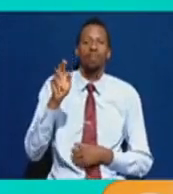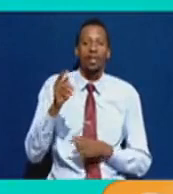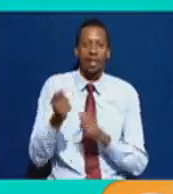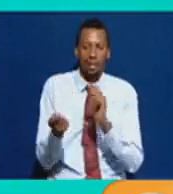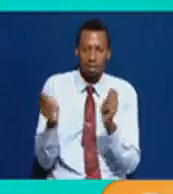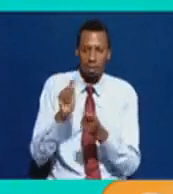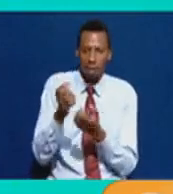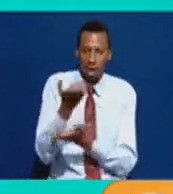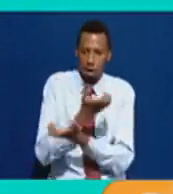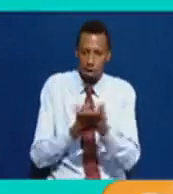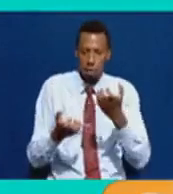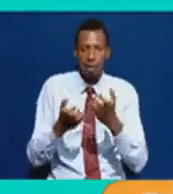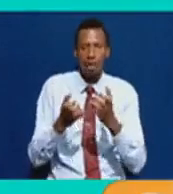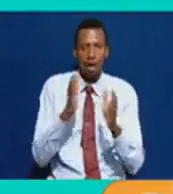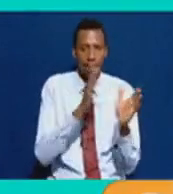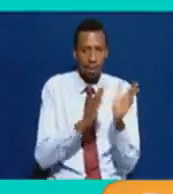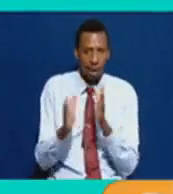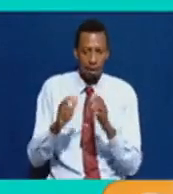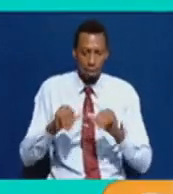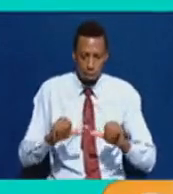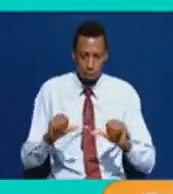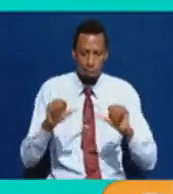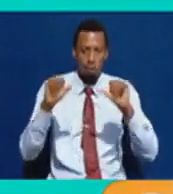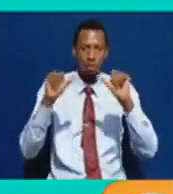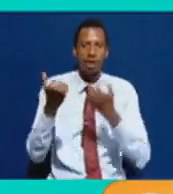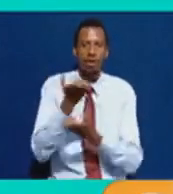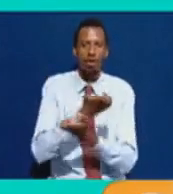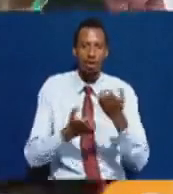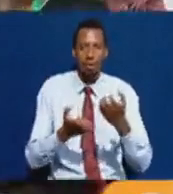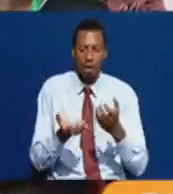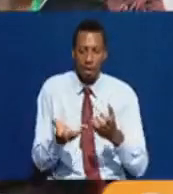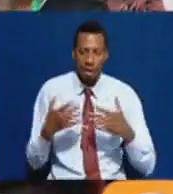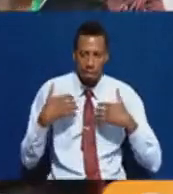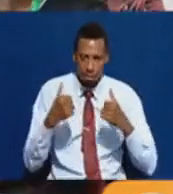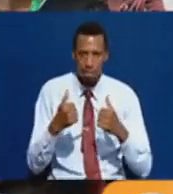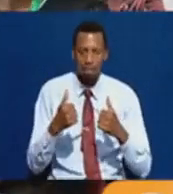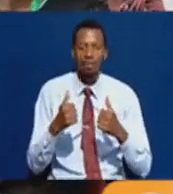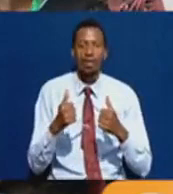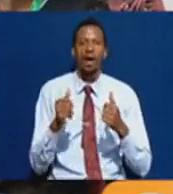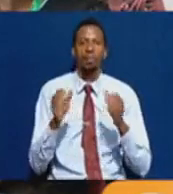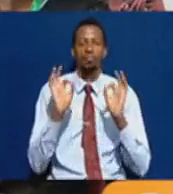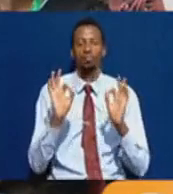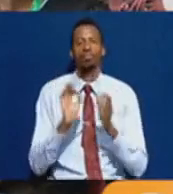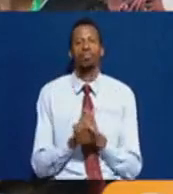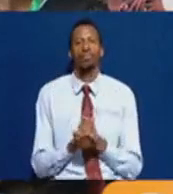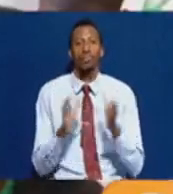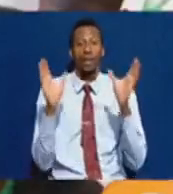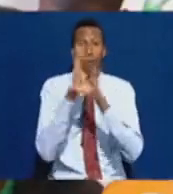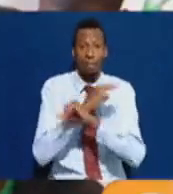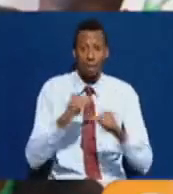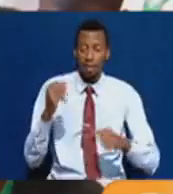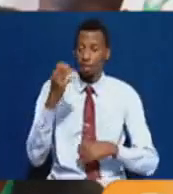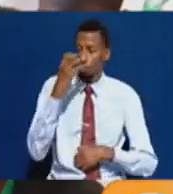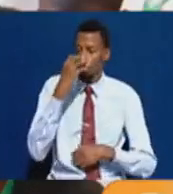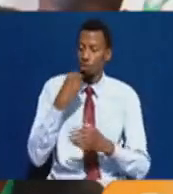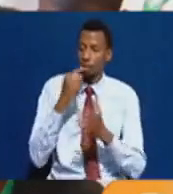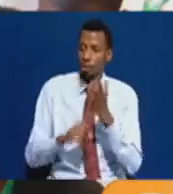for a sustained economic recovery and a sustained economic vibrancy. President Ruto, while noting that the digitization